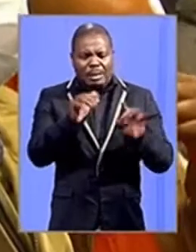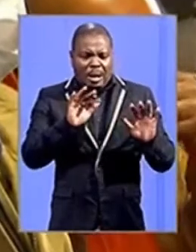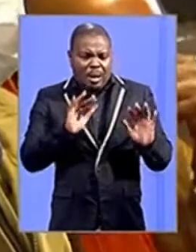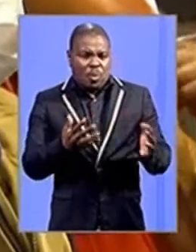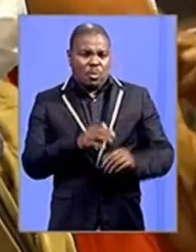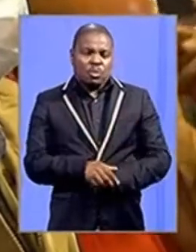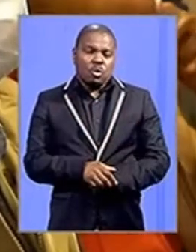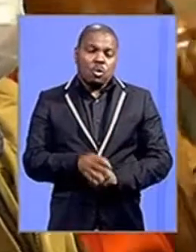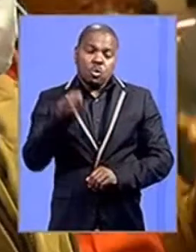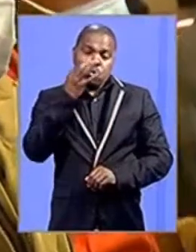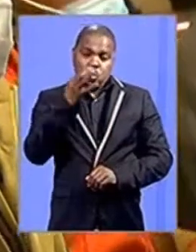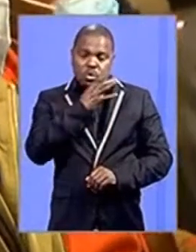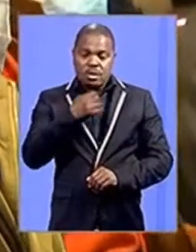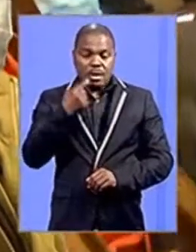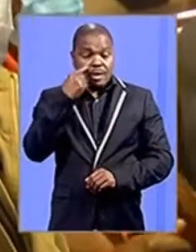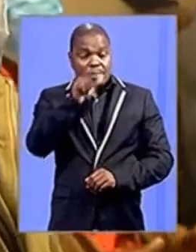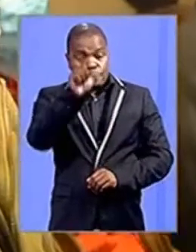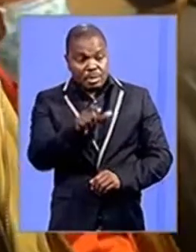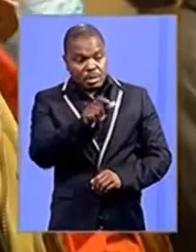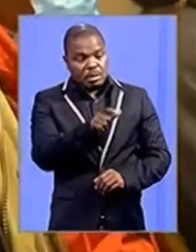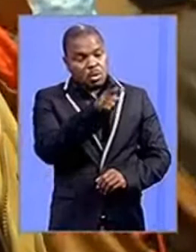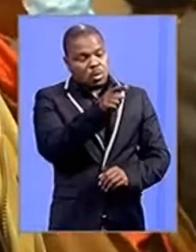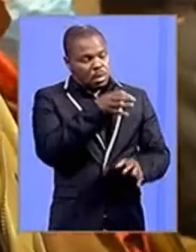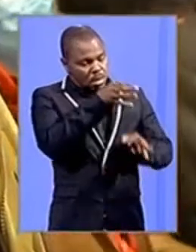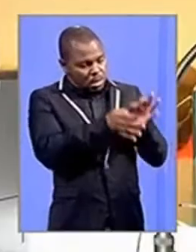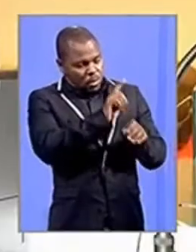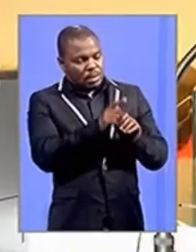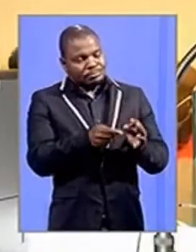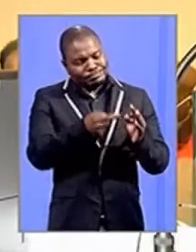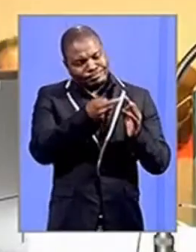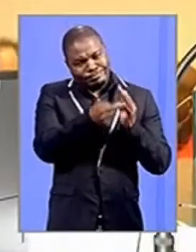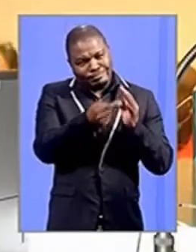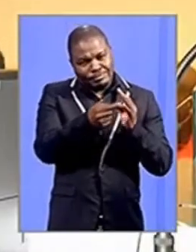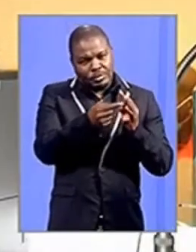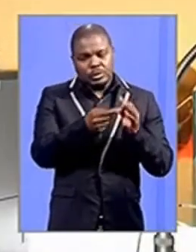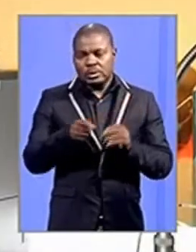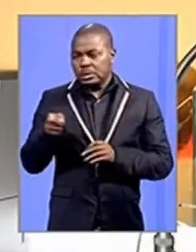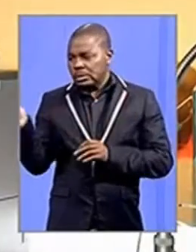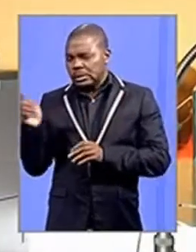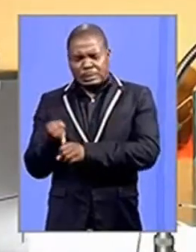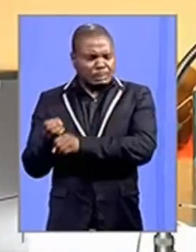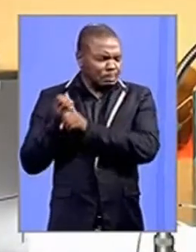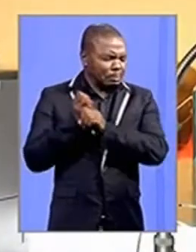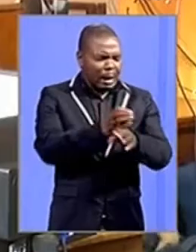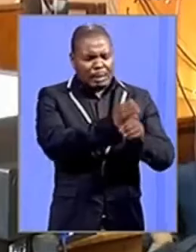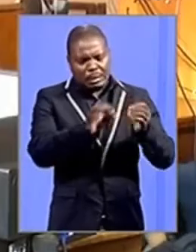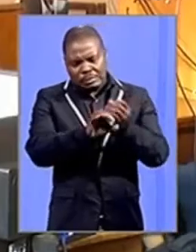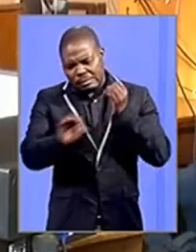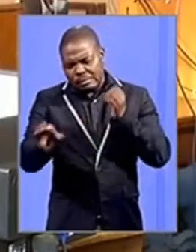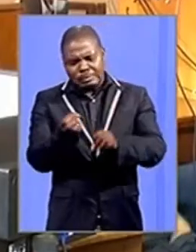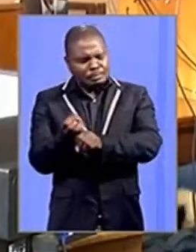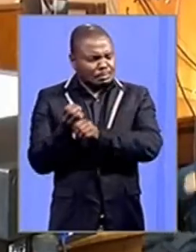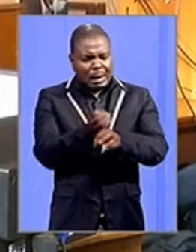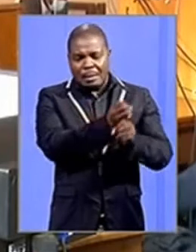O re dihlatse di mmoditše gore batšwa sehlabelo ba bararo ba bethilwe o šoro ka Sampoko, Molamo le dibetša